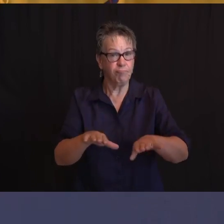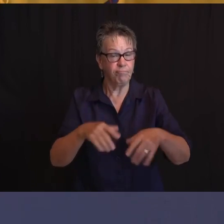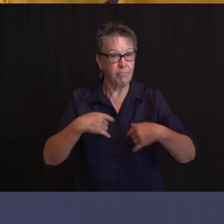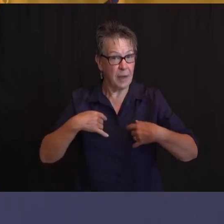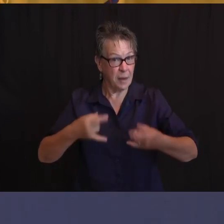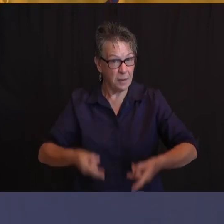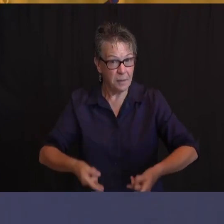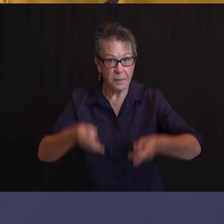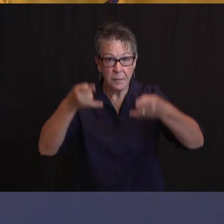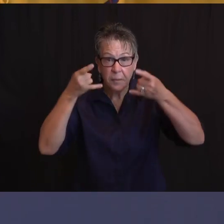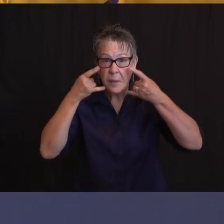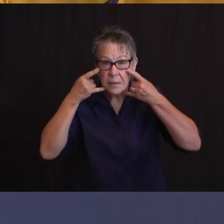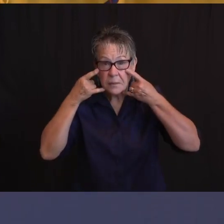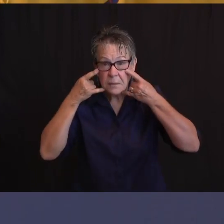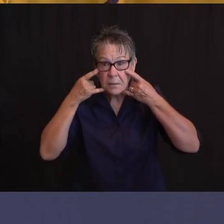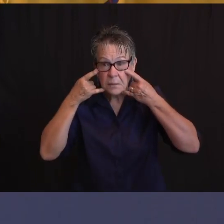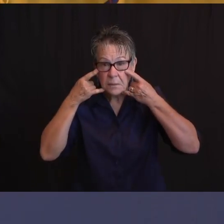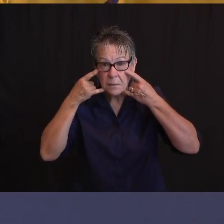me do that.